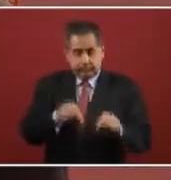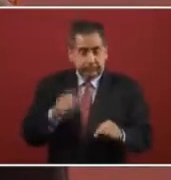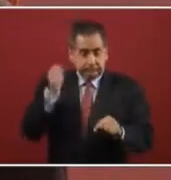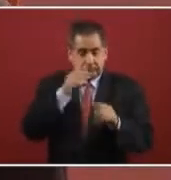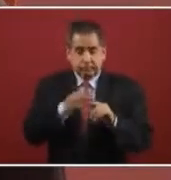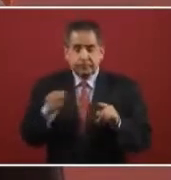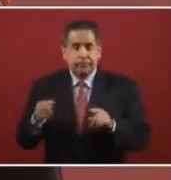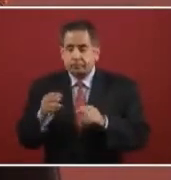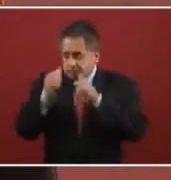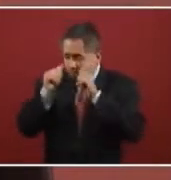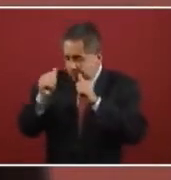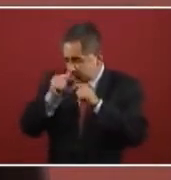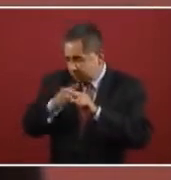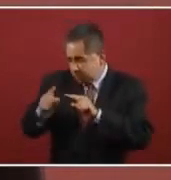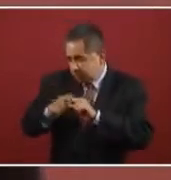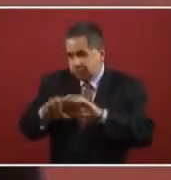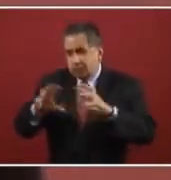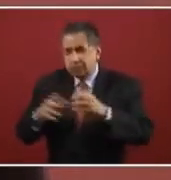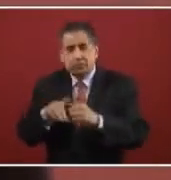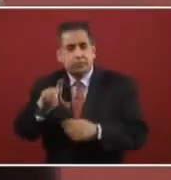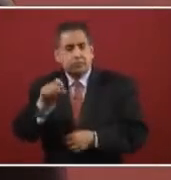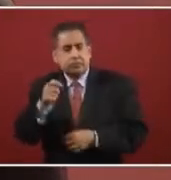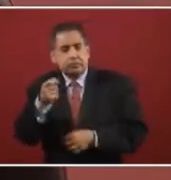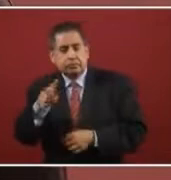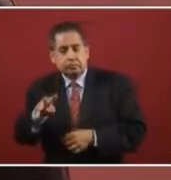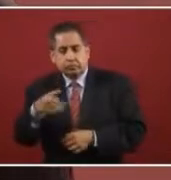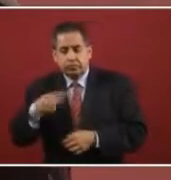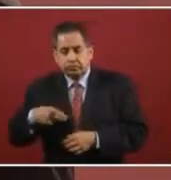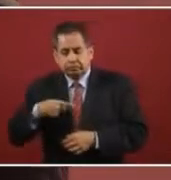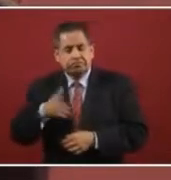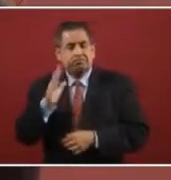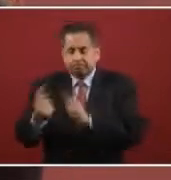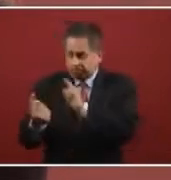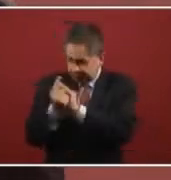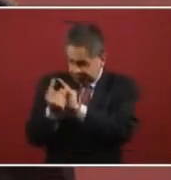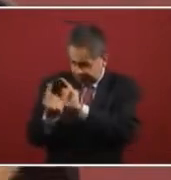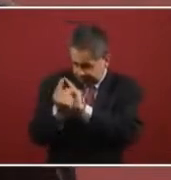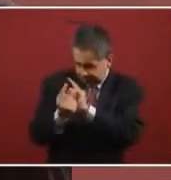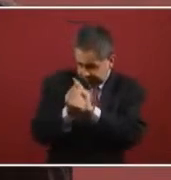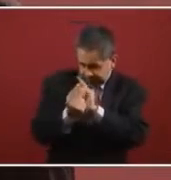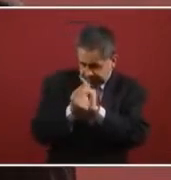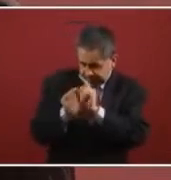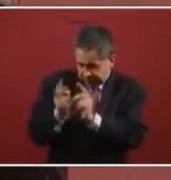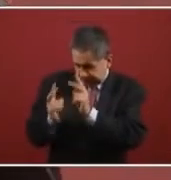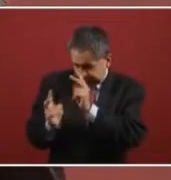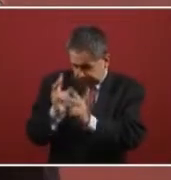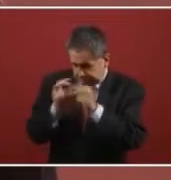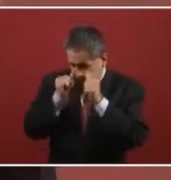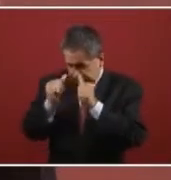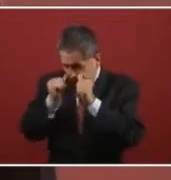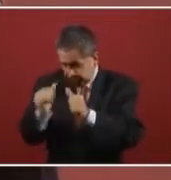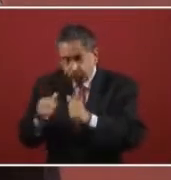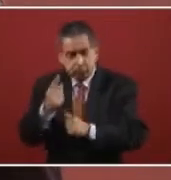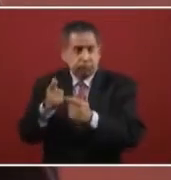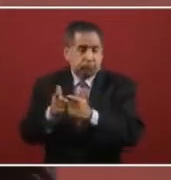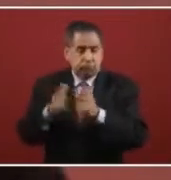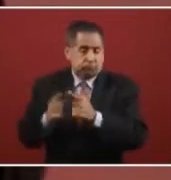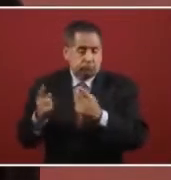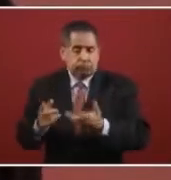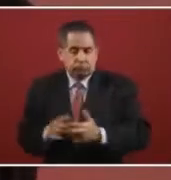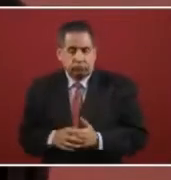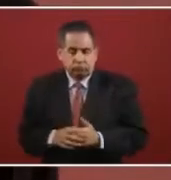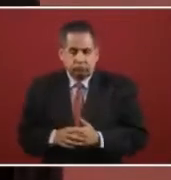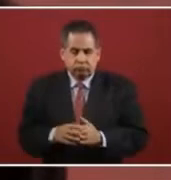even before I came here, we'd attended 29 people in 1 hour, and only one